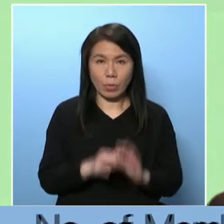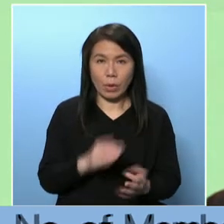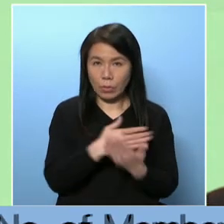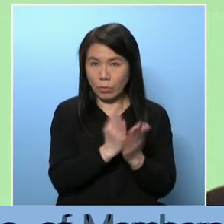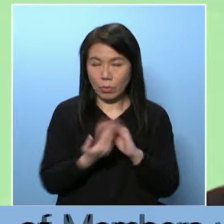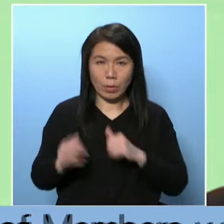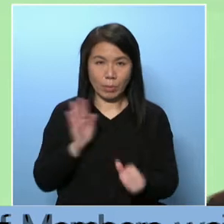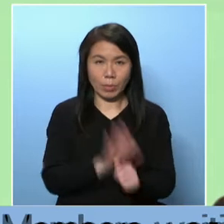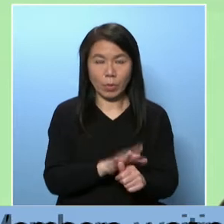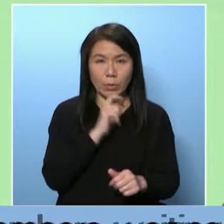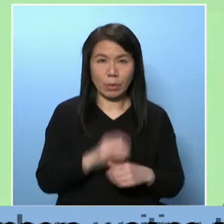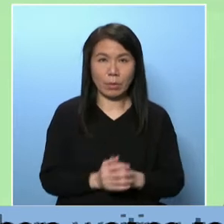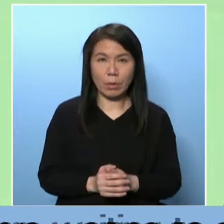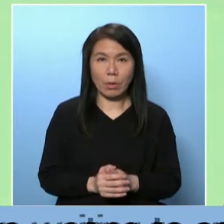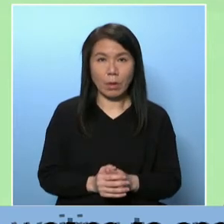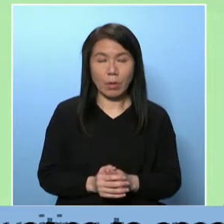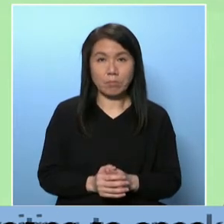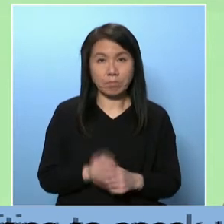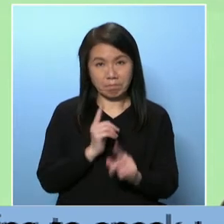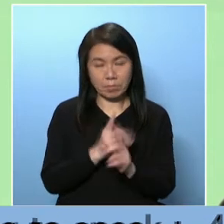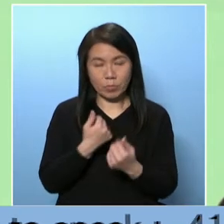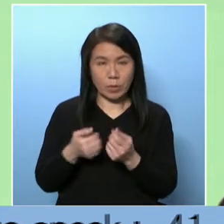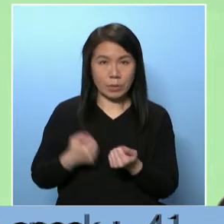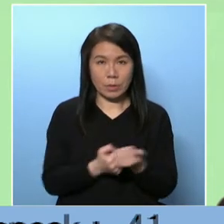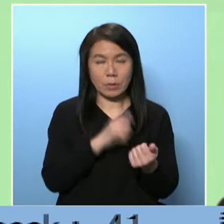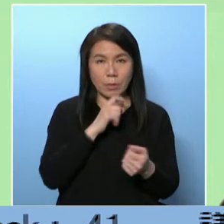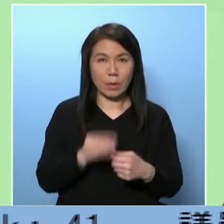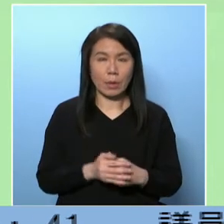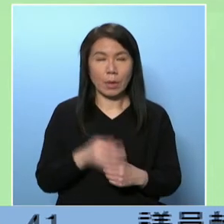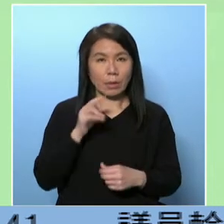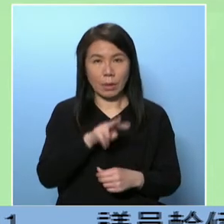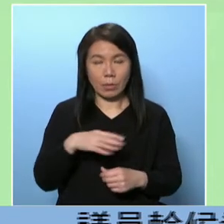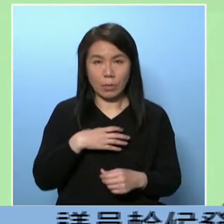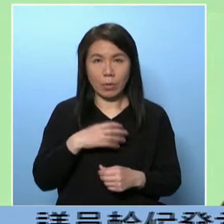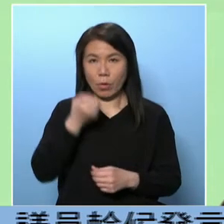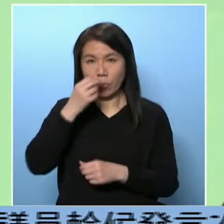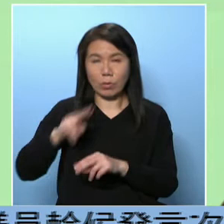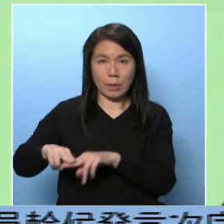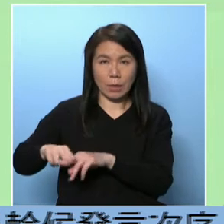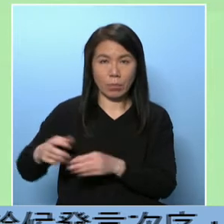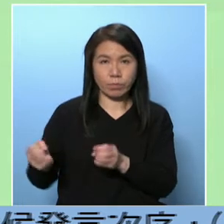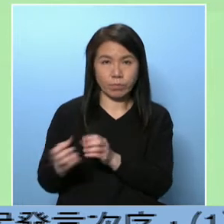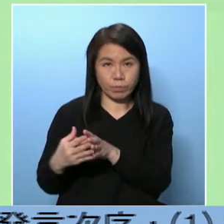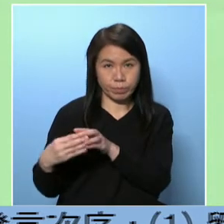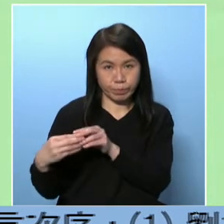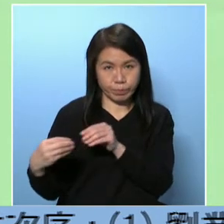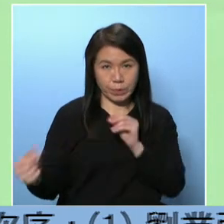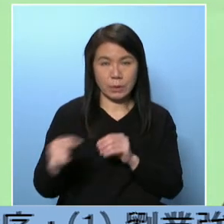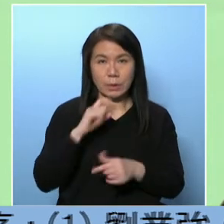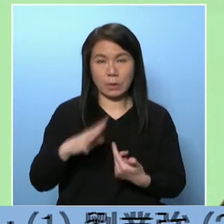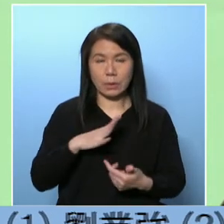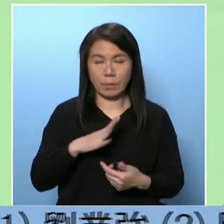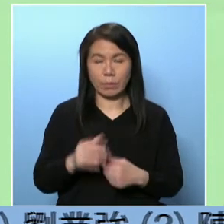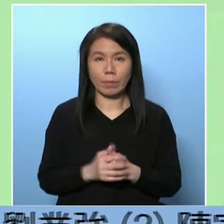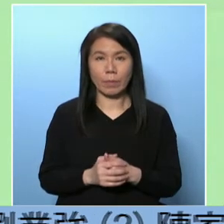given all-round support from the central government. Timely support demonstrated Hong Kong's close link